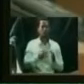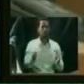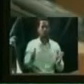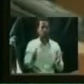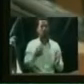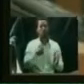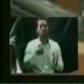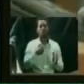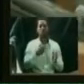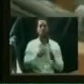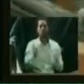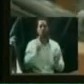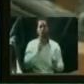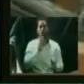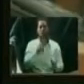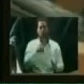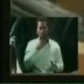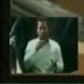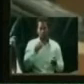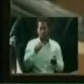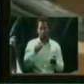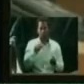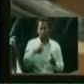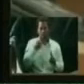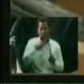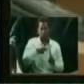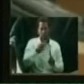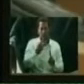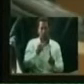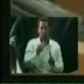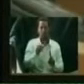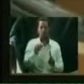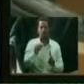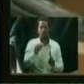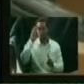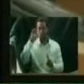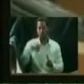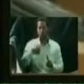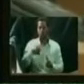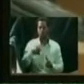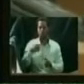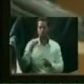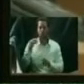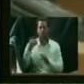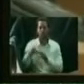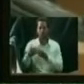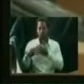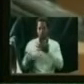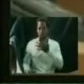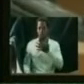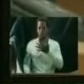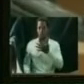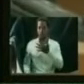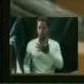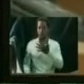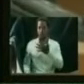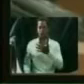issue, but I'm not going to let those 20 emails that I've gotten make me spend